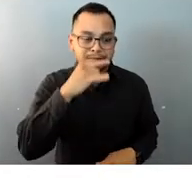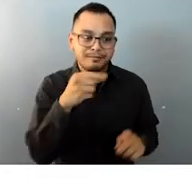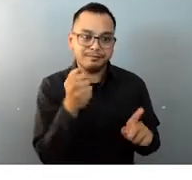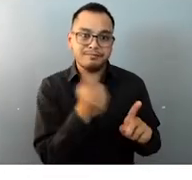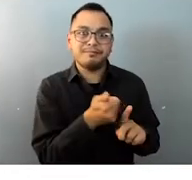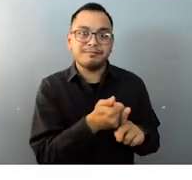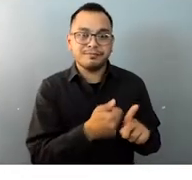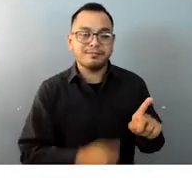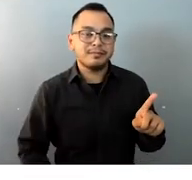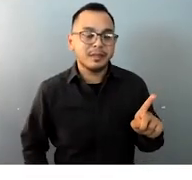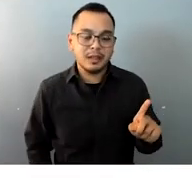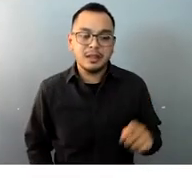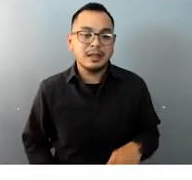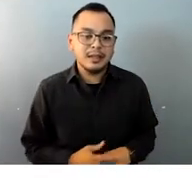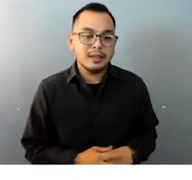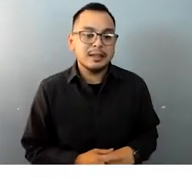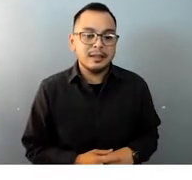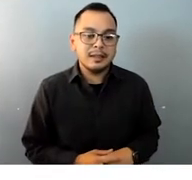I mean, my child,